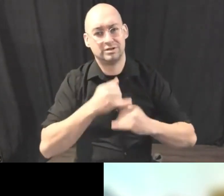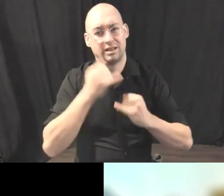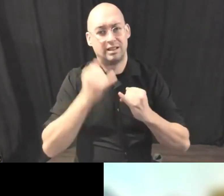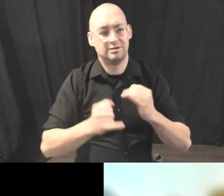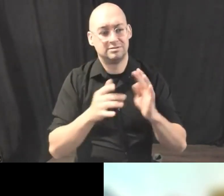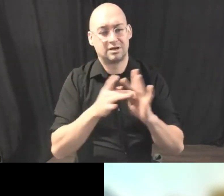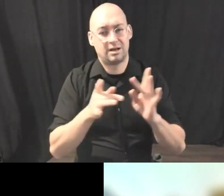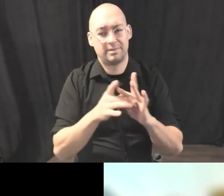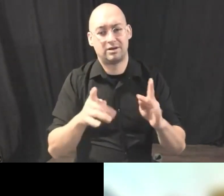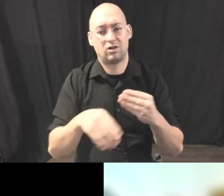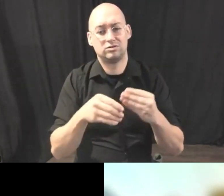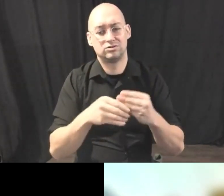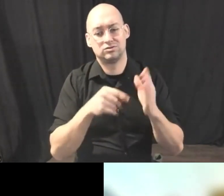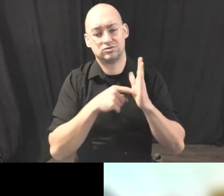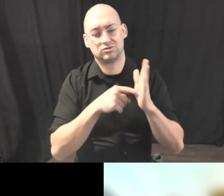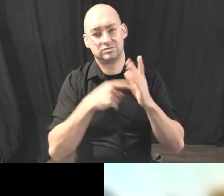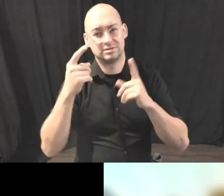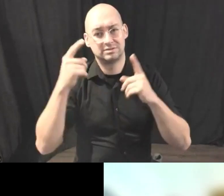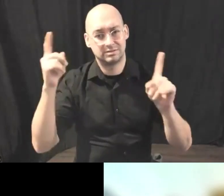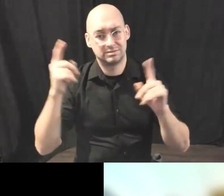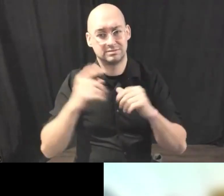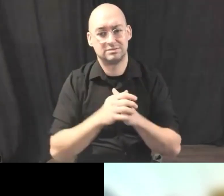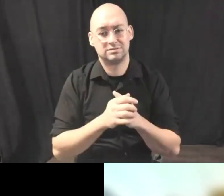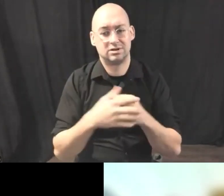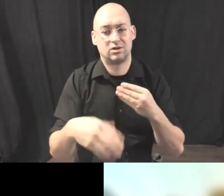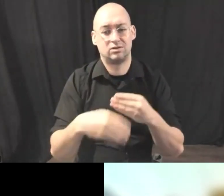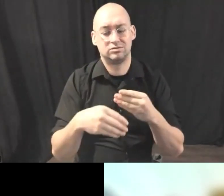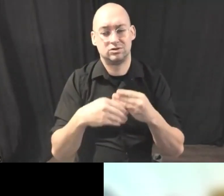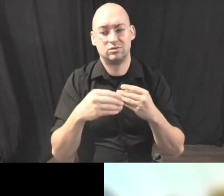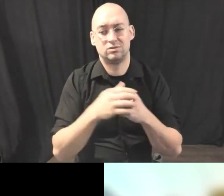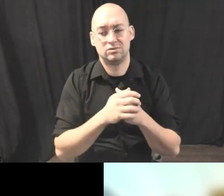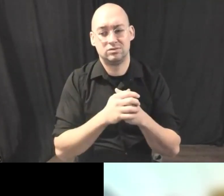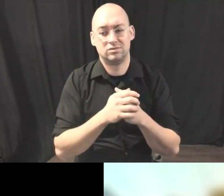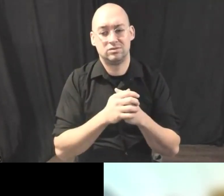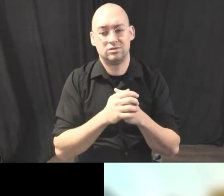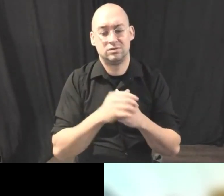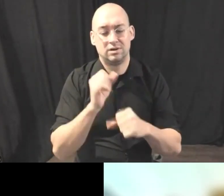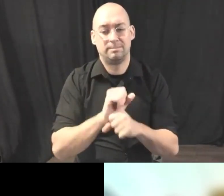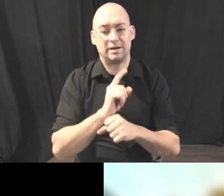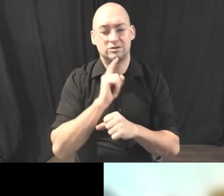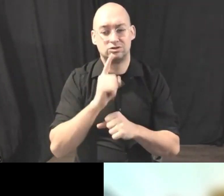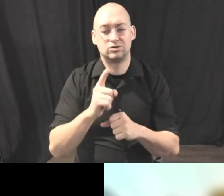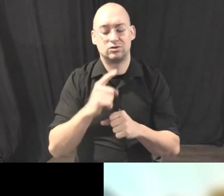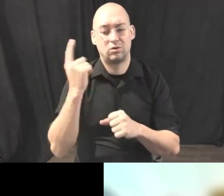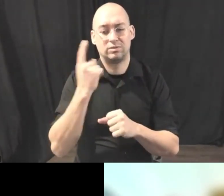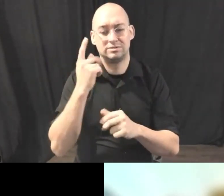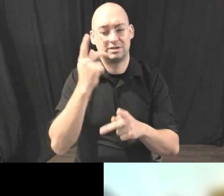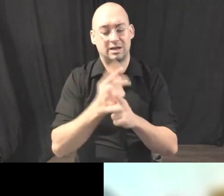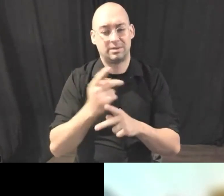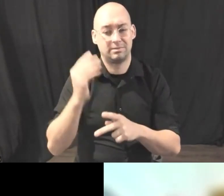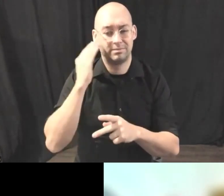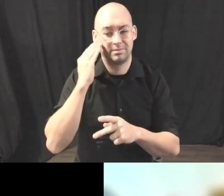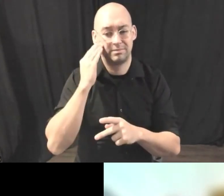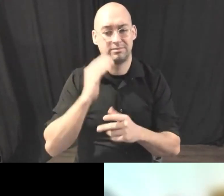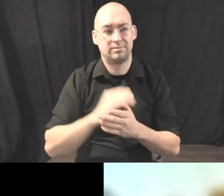being able to demonstrate success, but also make sure we're always keeping in mind and kind of teeing up the